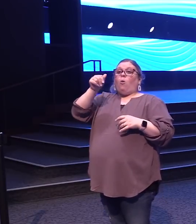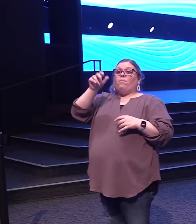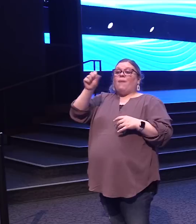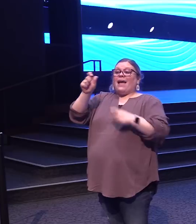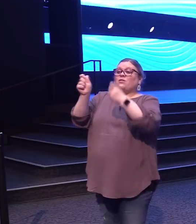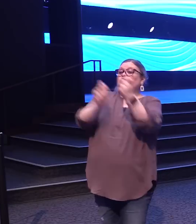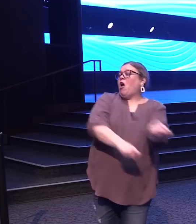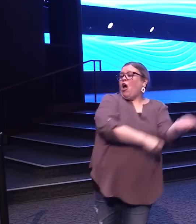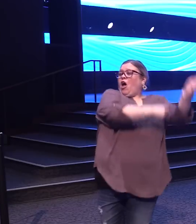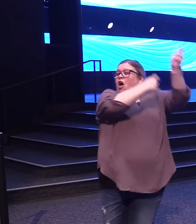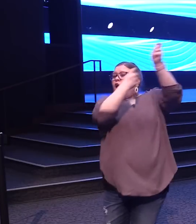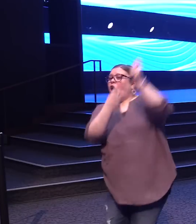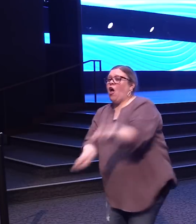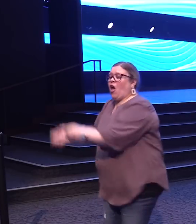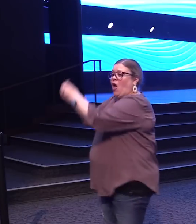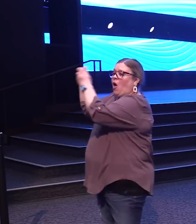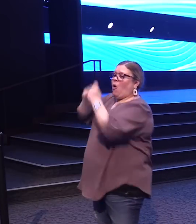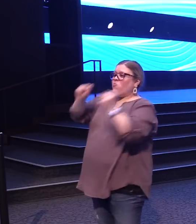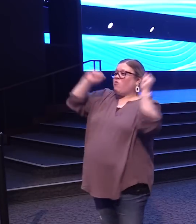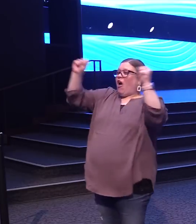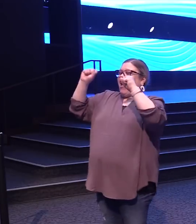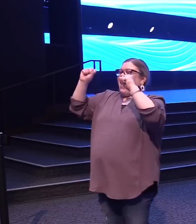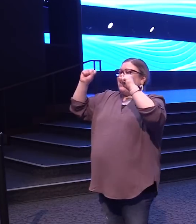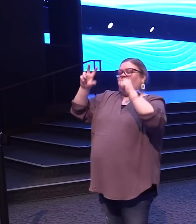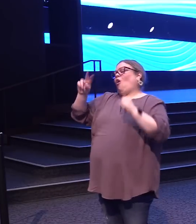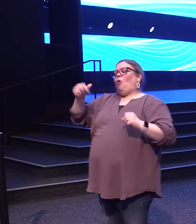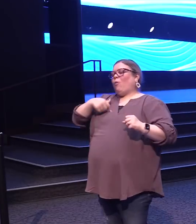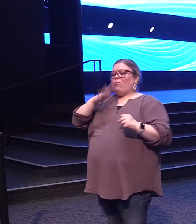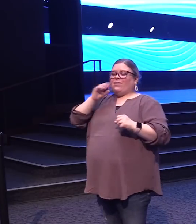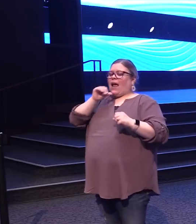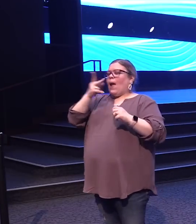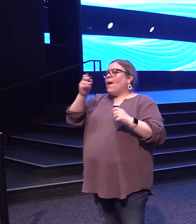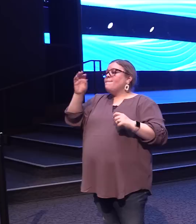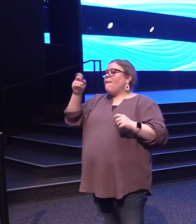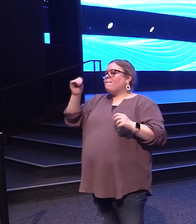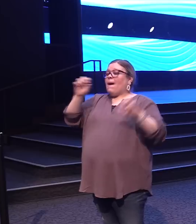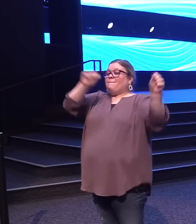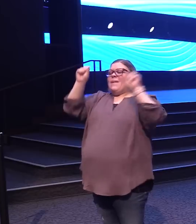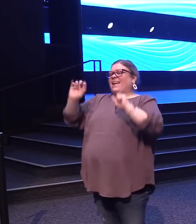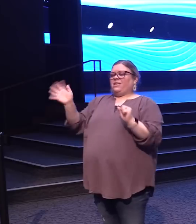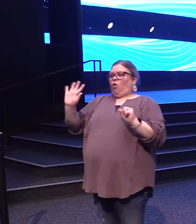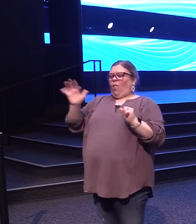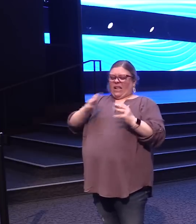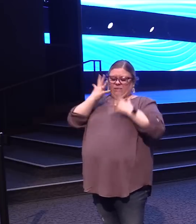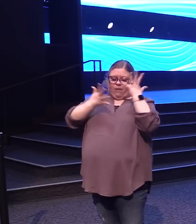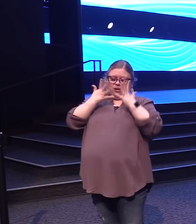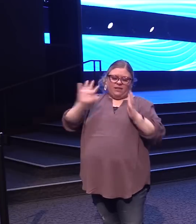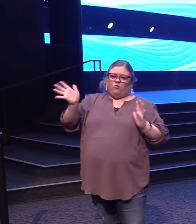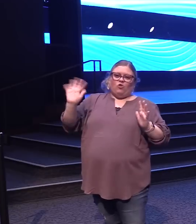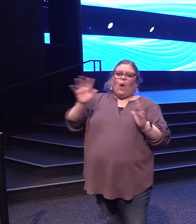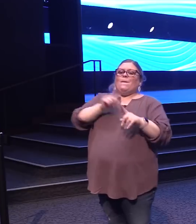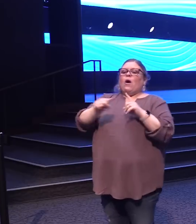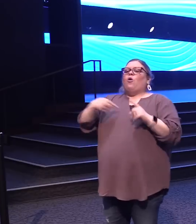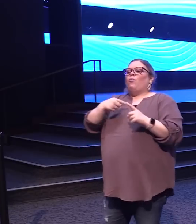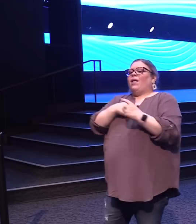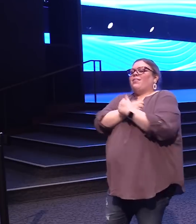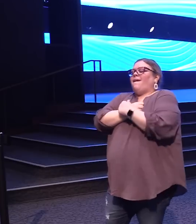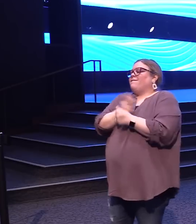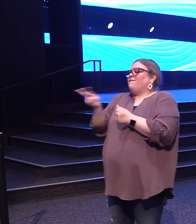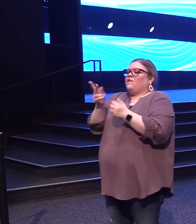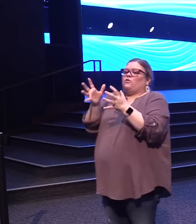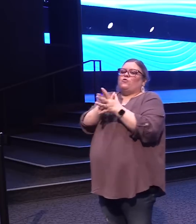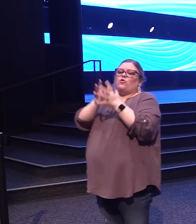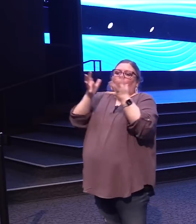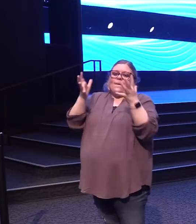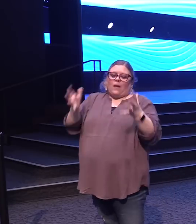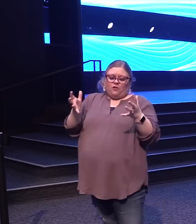Bridget flags and do the pom-pom. No, we won't do the pom-poms. That would be embarrassing. But we love you guys so much, and